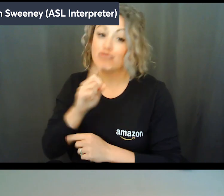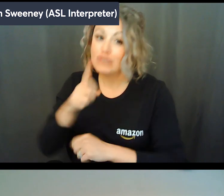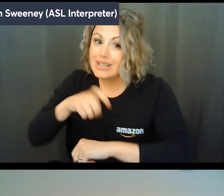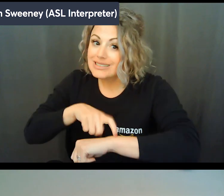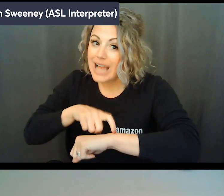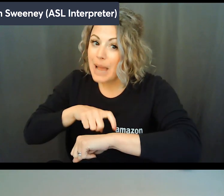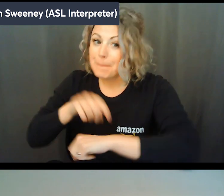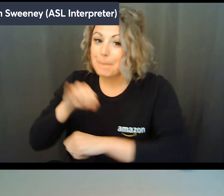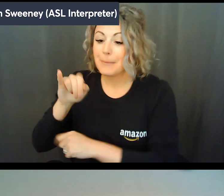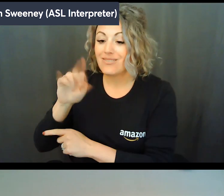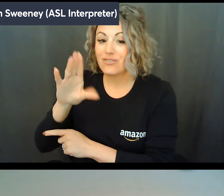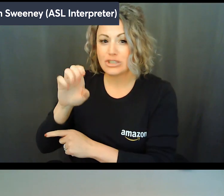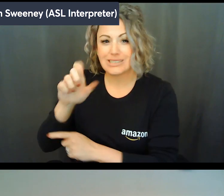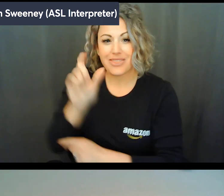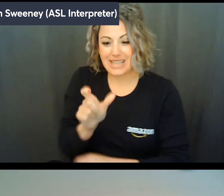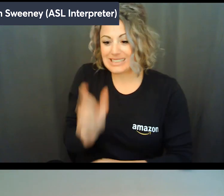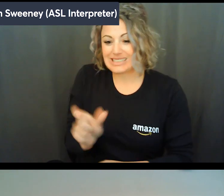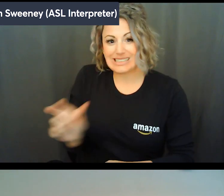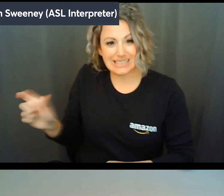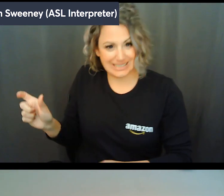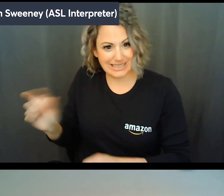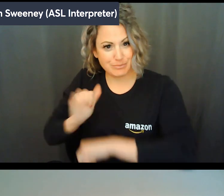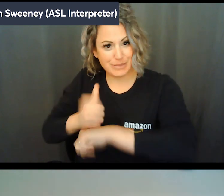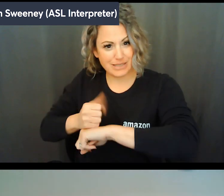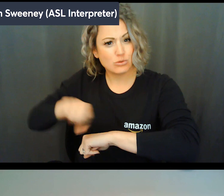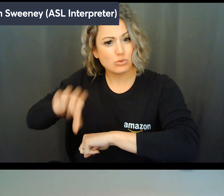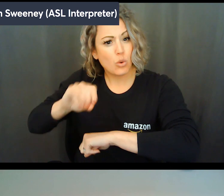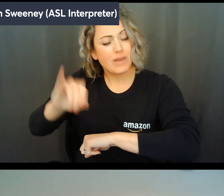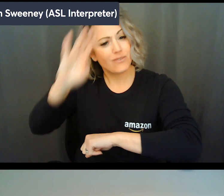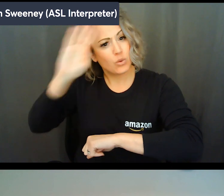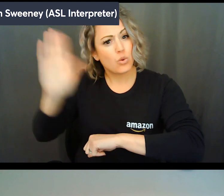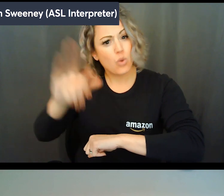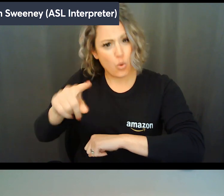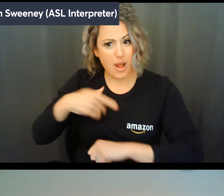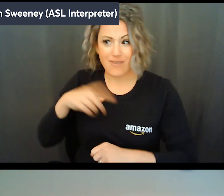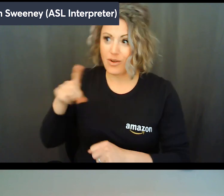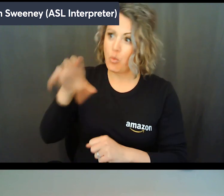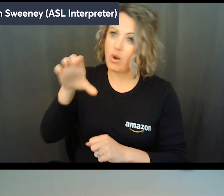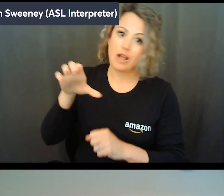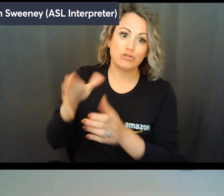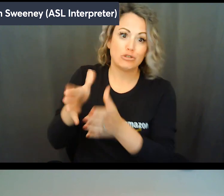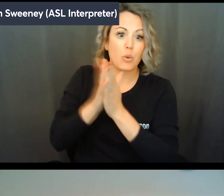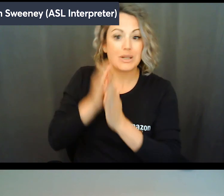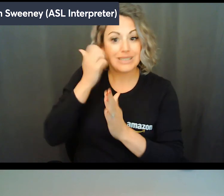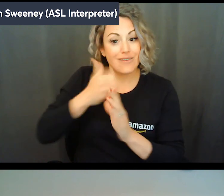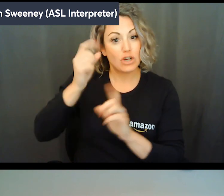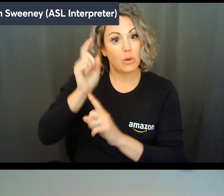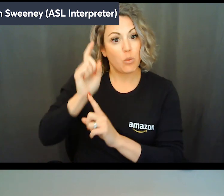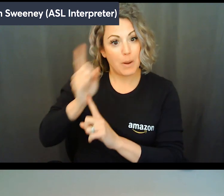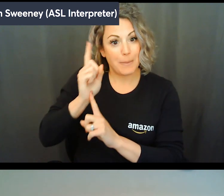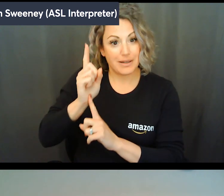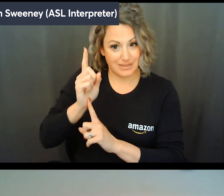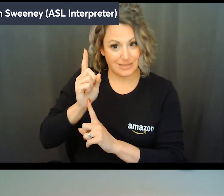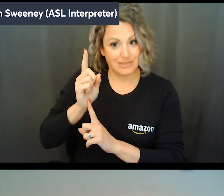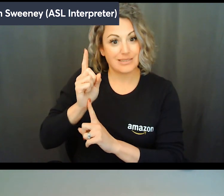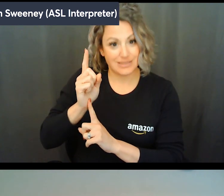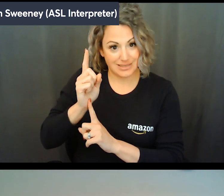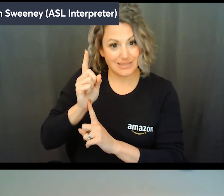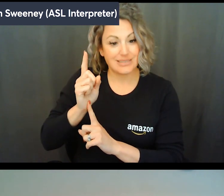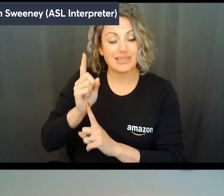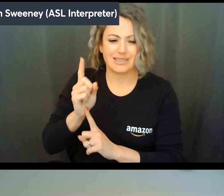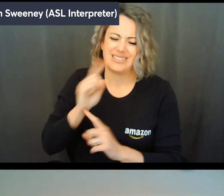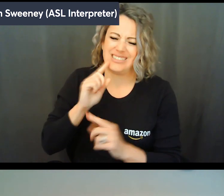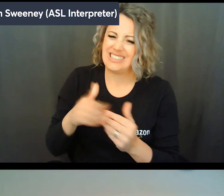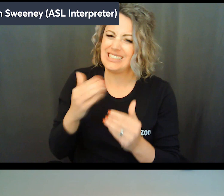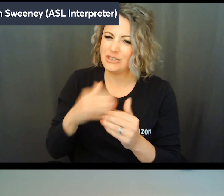is instance-based. So if you know that you're going to get 100 requests every minute for throughout the day, then it is